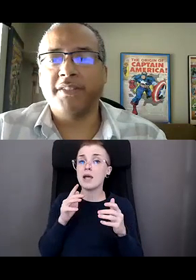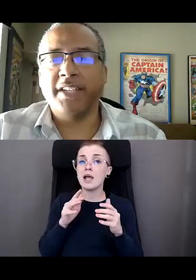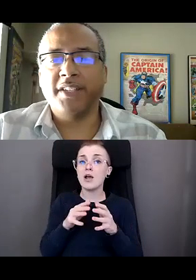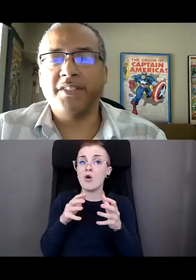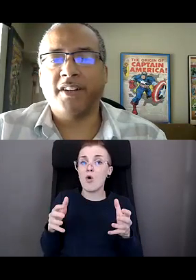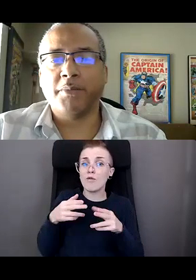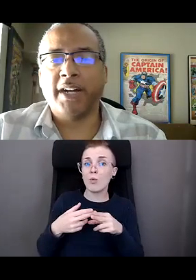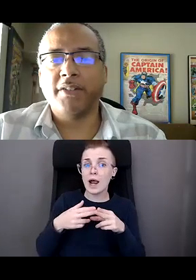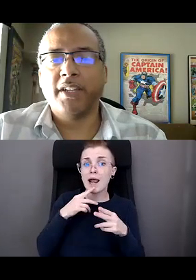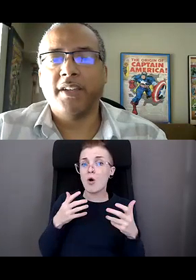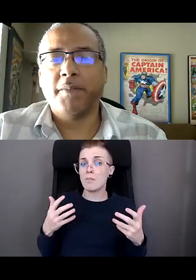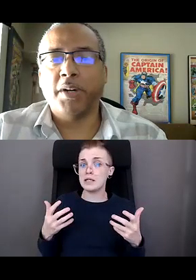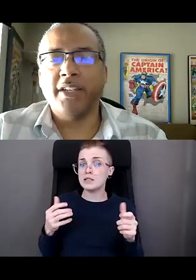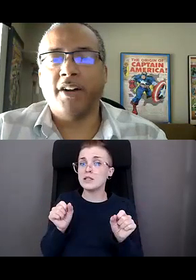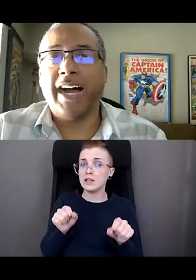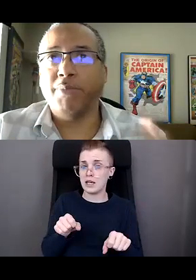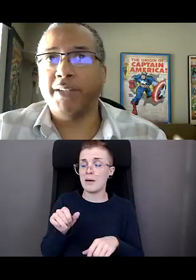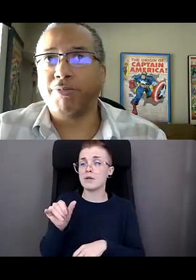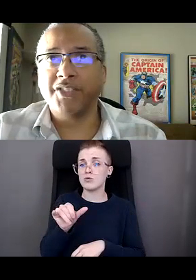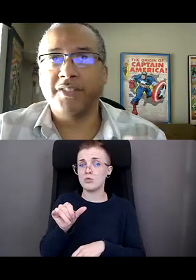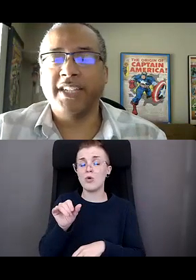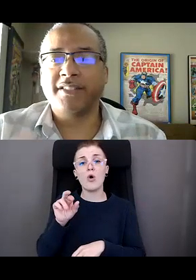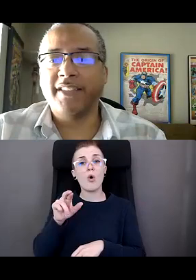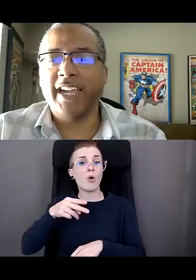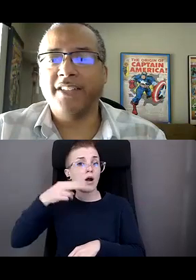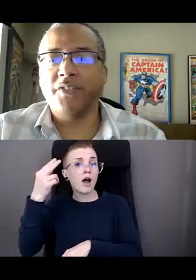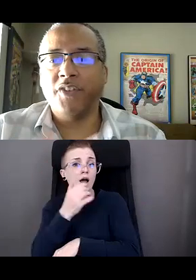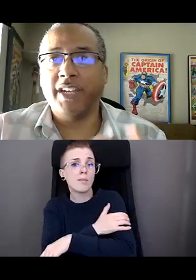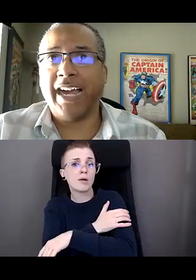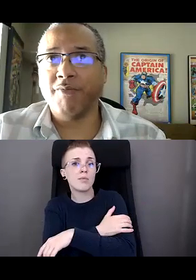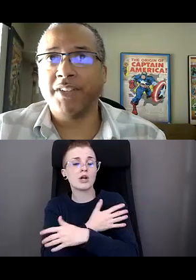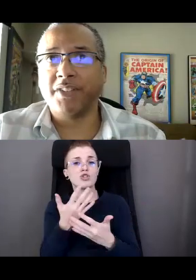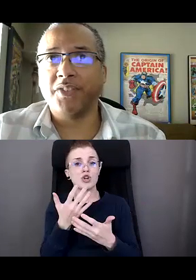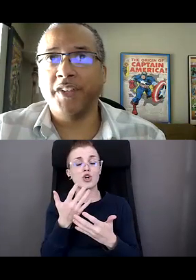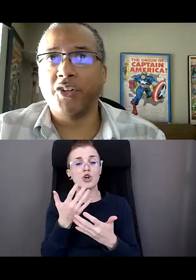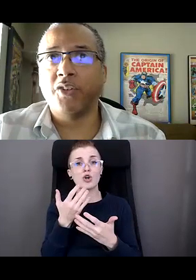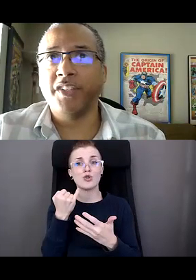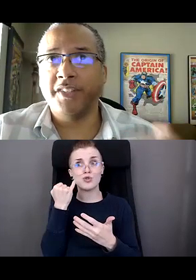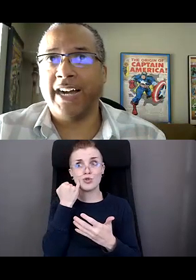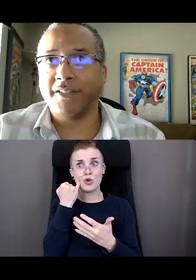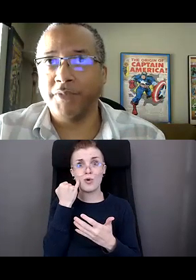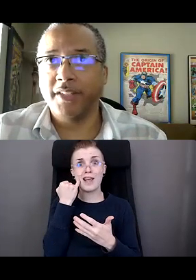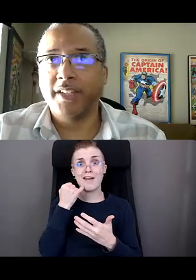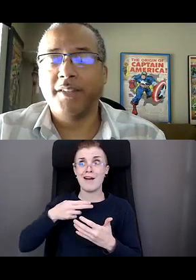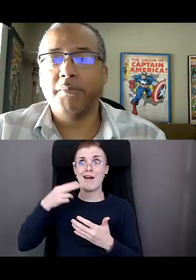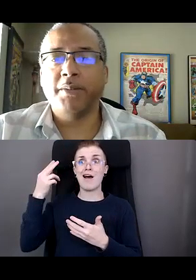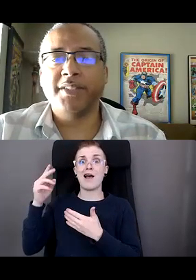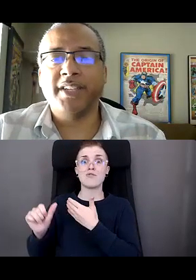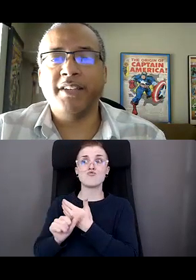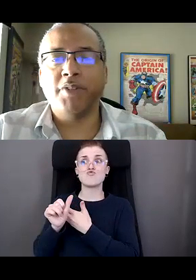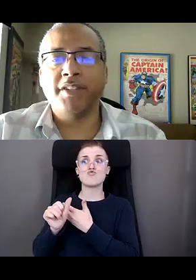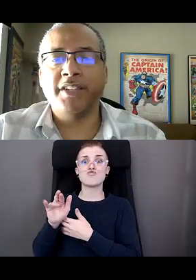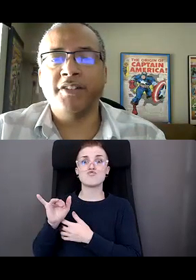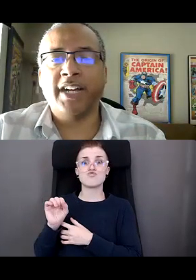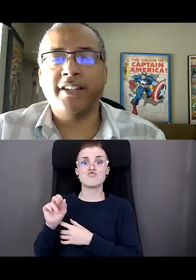one of the things they talked about, but a high blood pressure, things like that. So if you're at high risk of severe COVID, your doctor would be able to